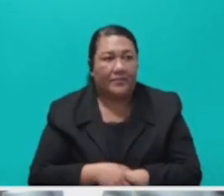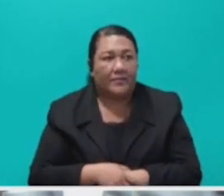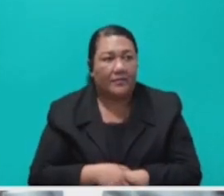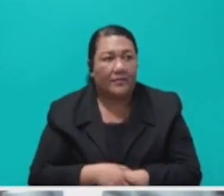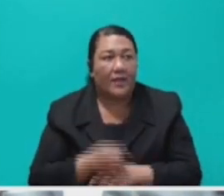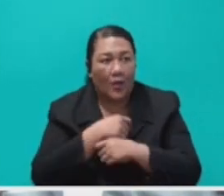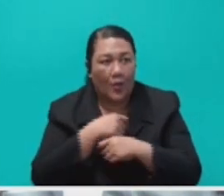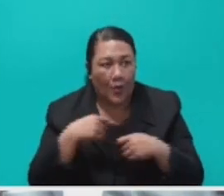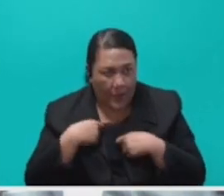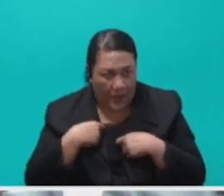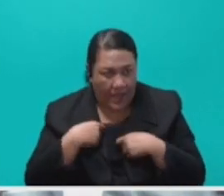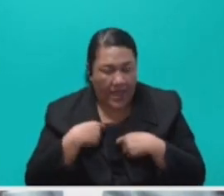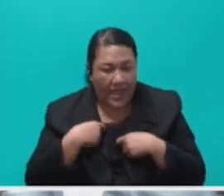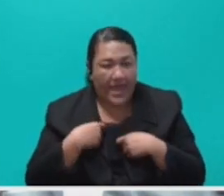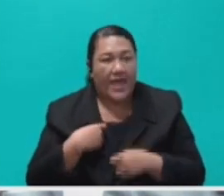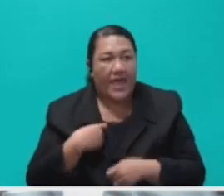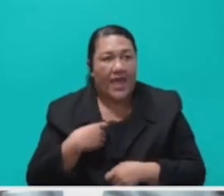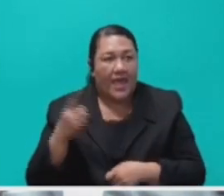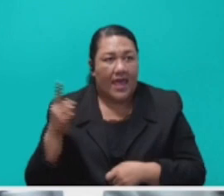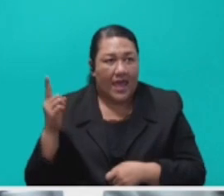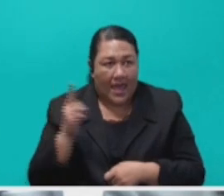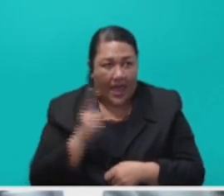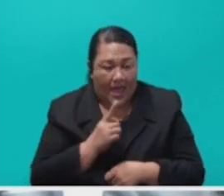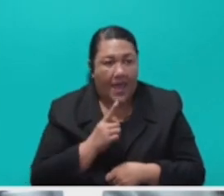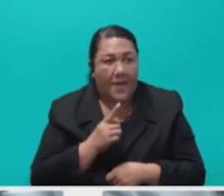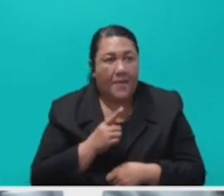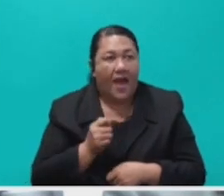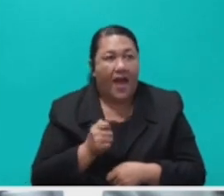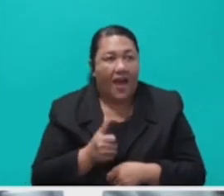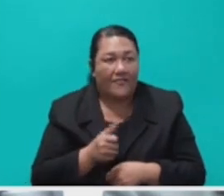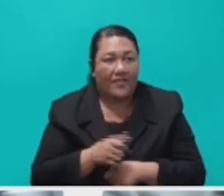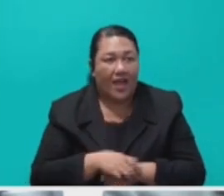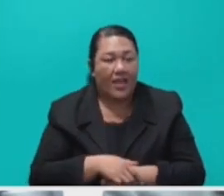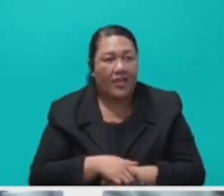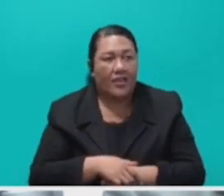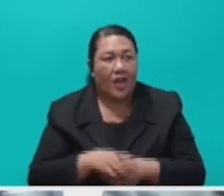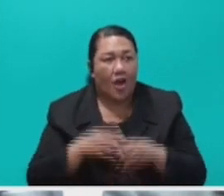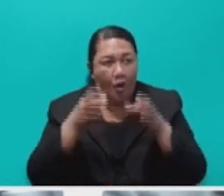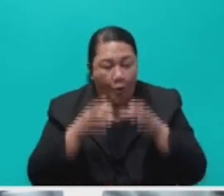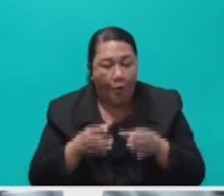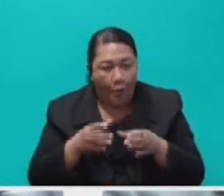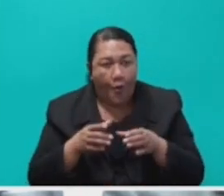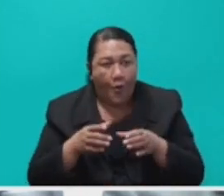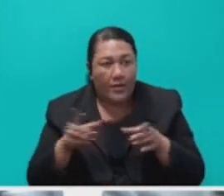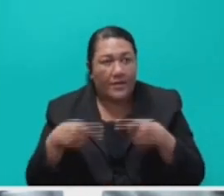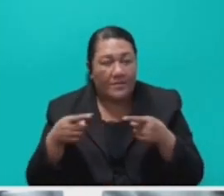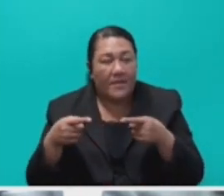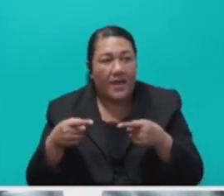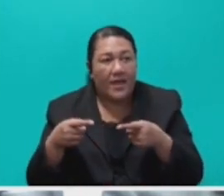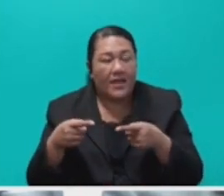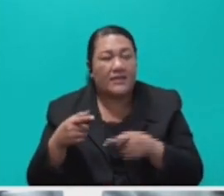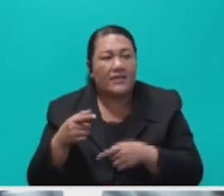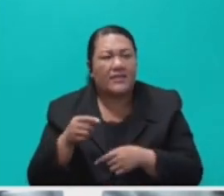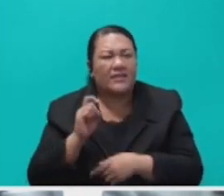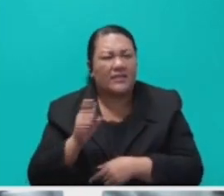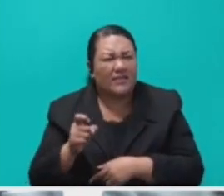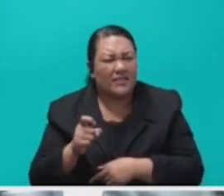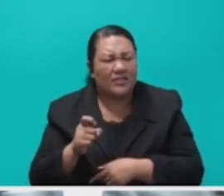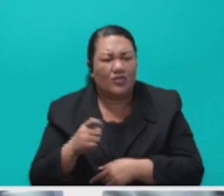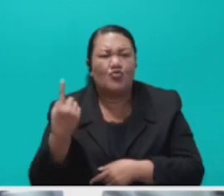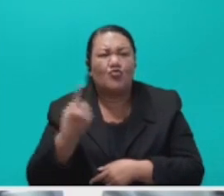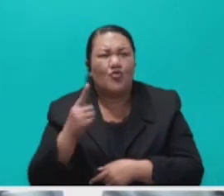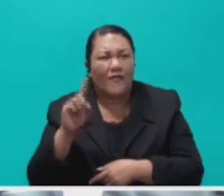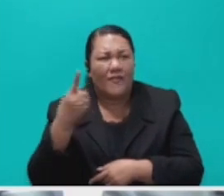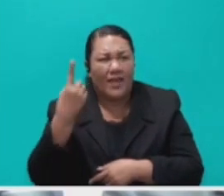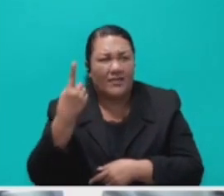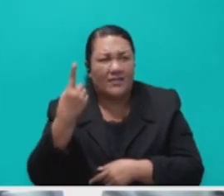we came after. So the whole debate is who came first. People who came here, they